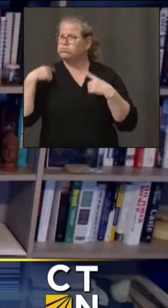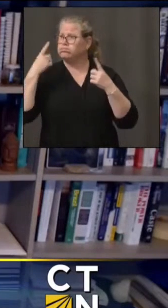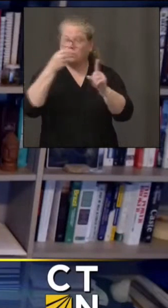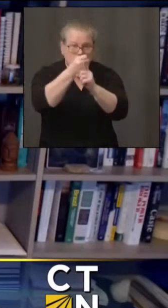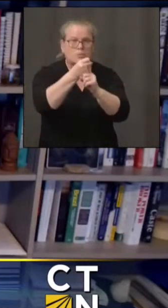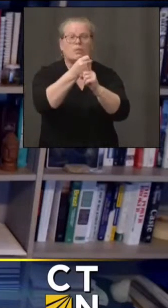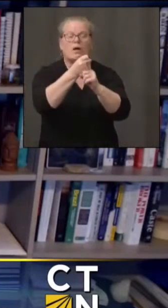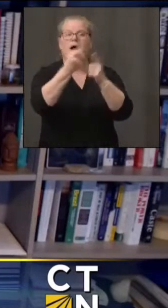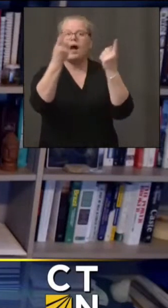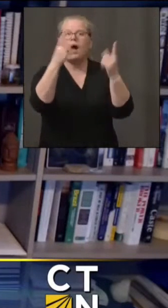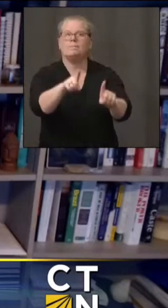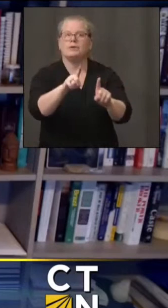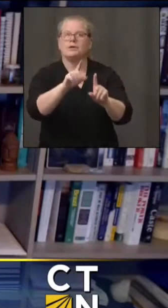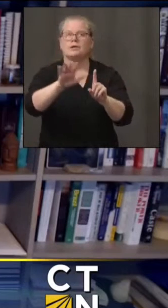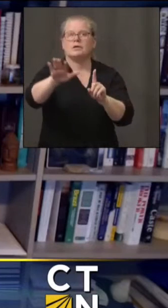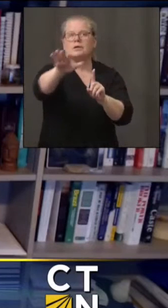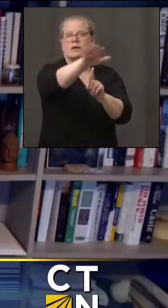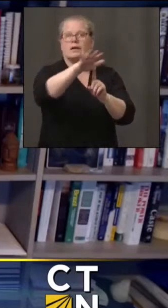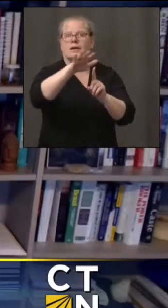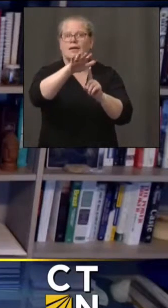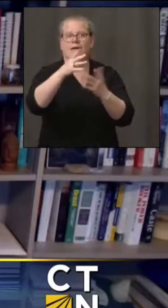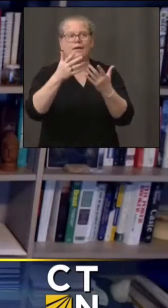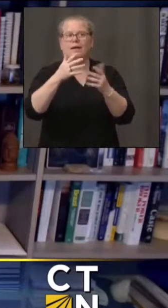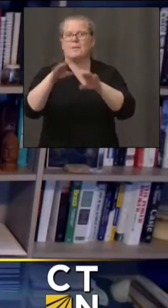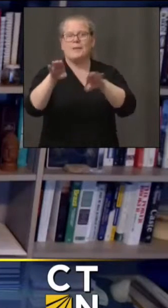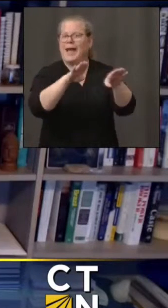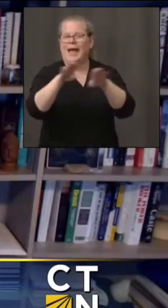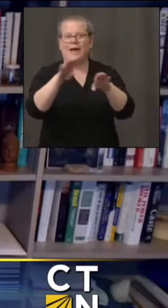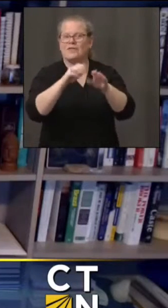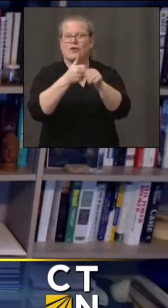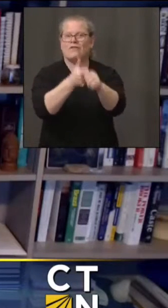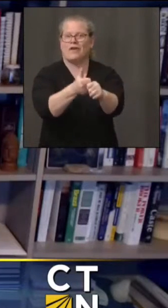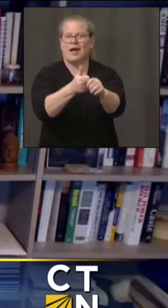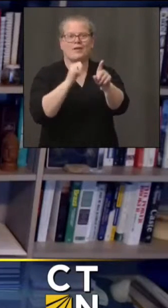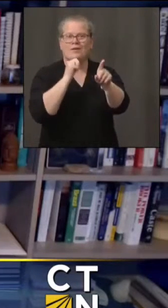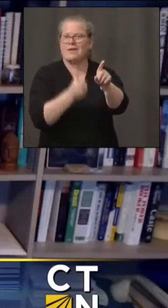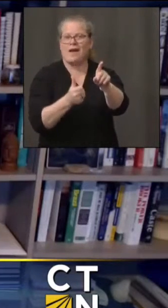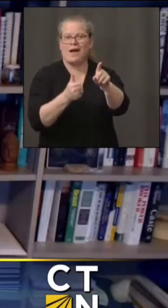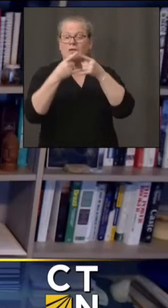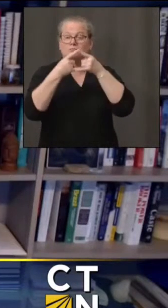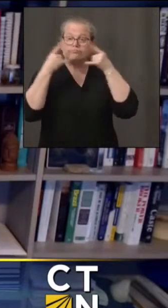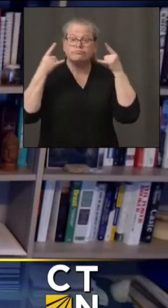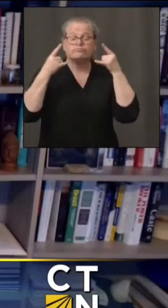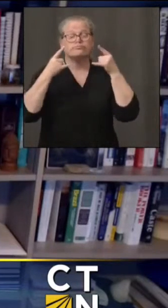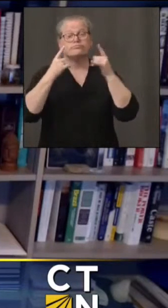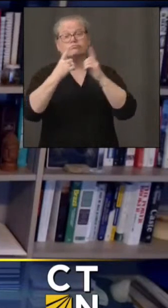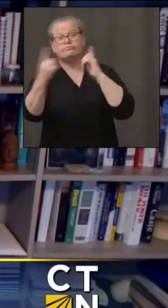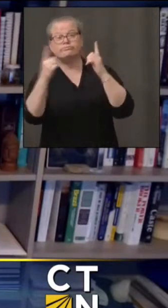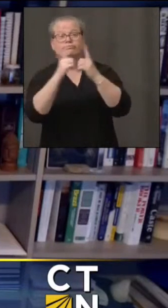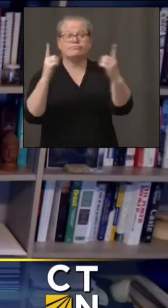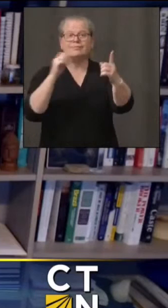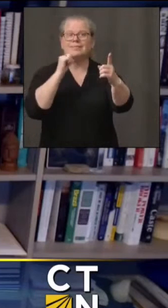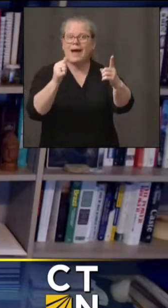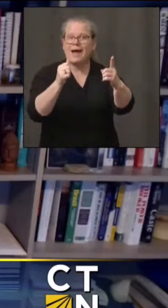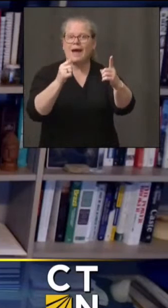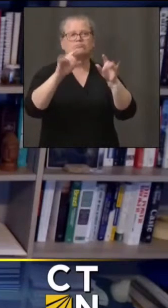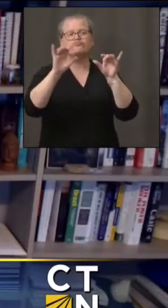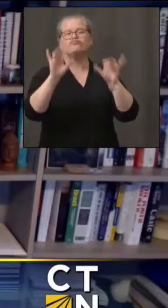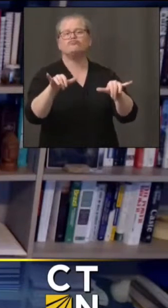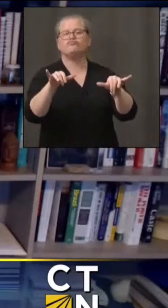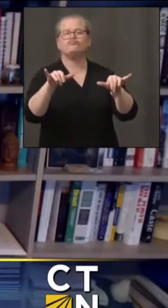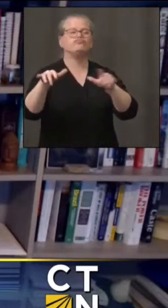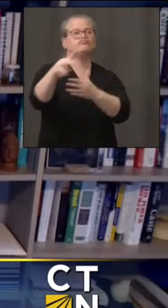outbreak, didn't have that behavioral imprinting, that protective effect, and then they're going off, on a